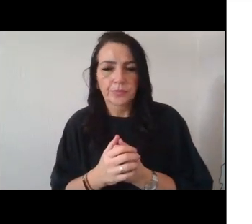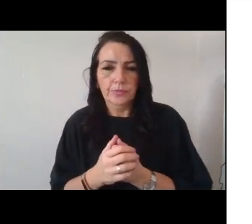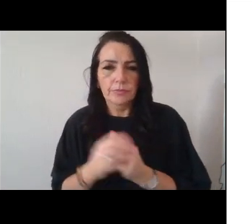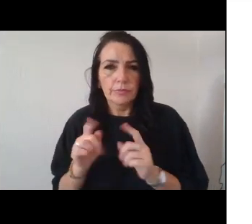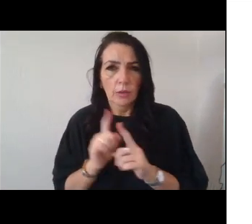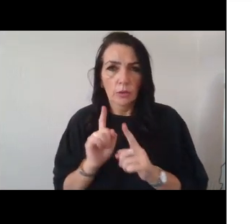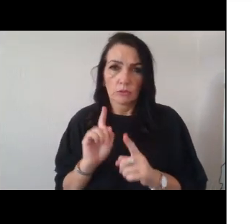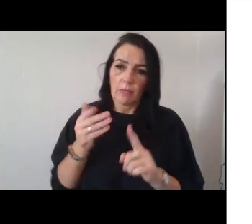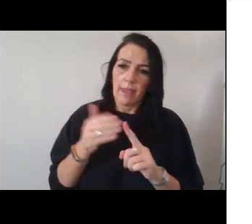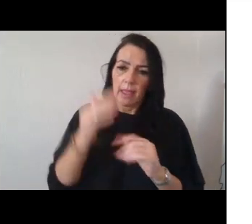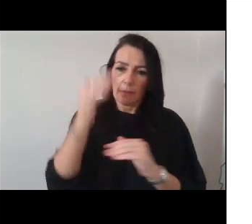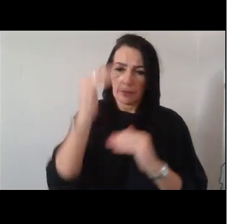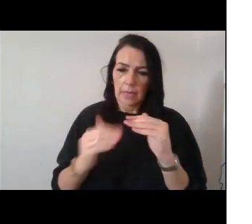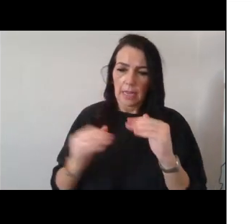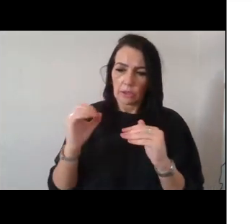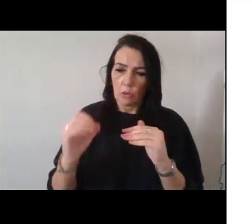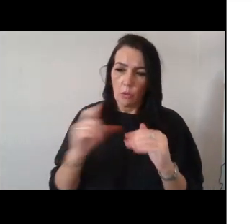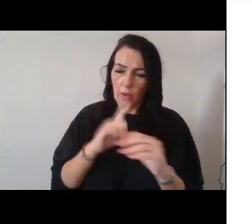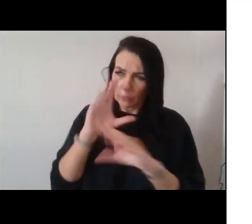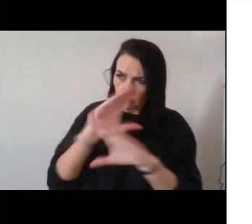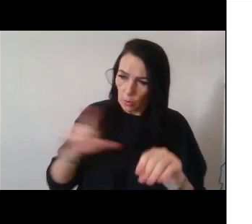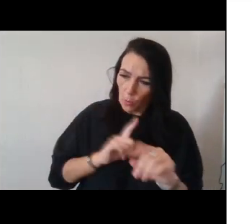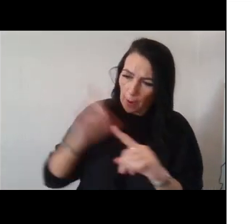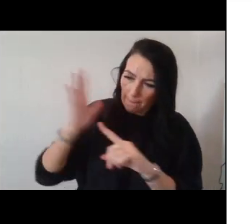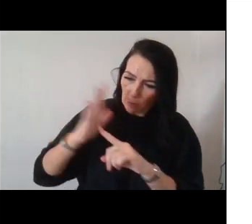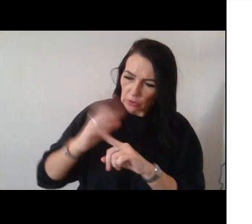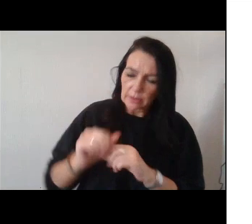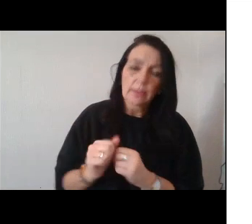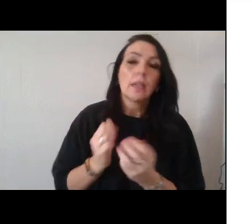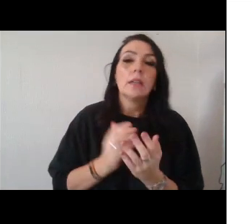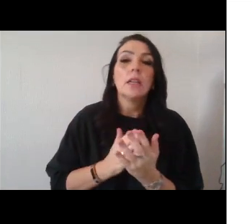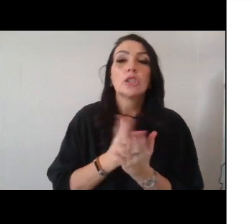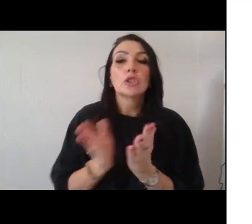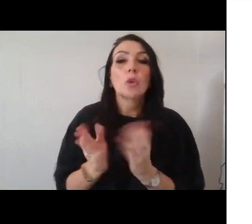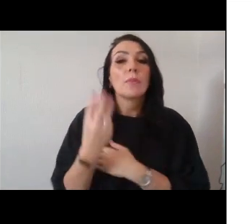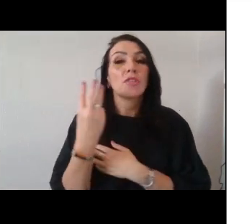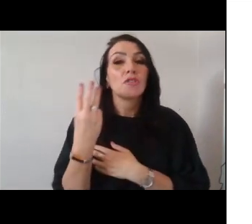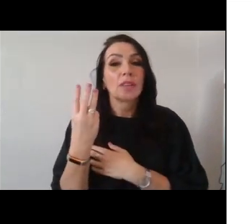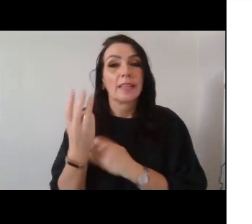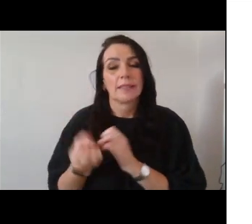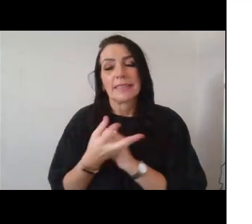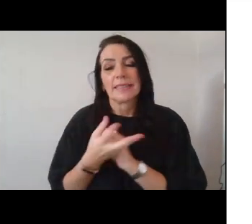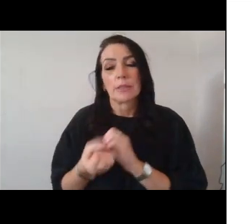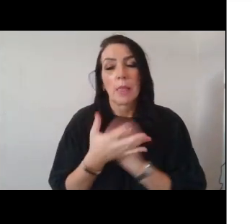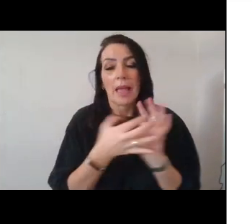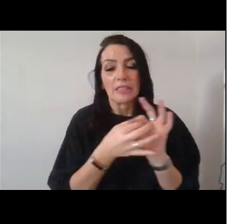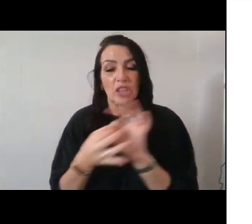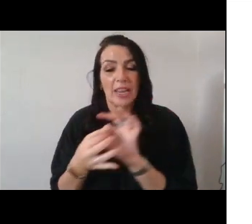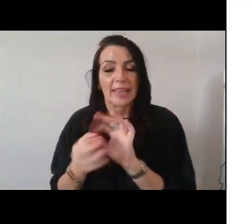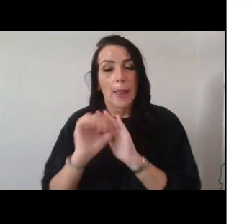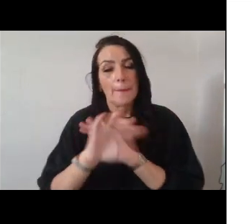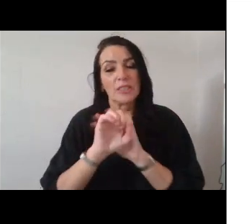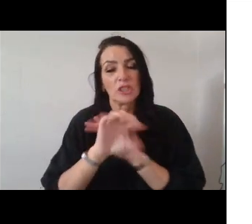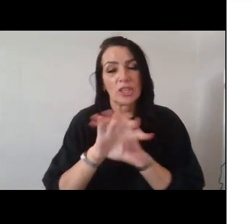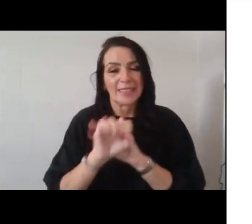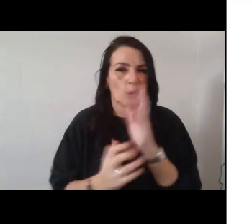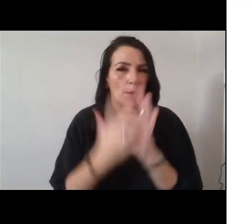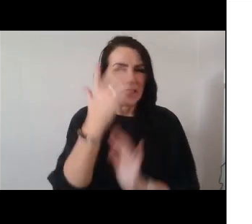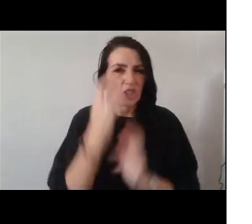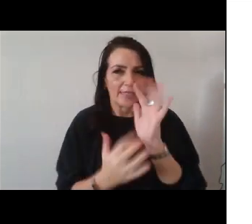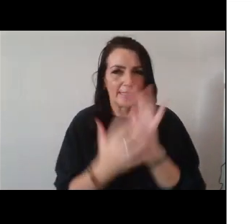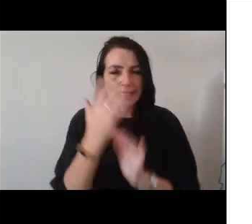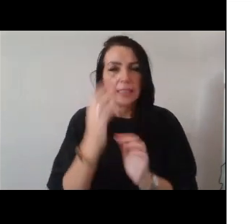zero goals. We know that with scope 3, when we're talking to which is our supply chain emissions, as many of the organisations on this call today are